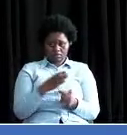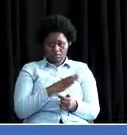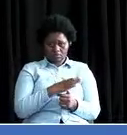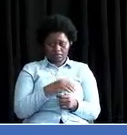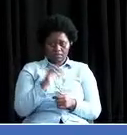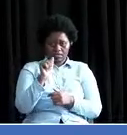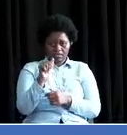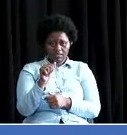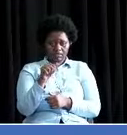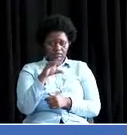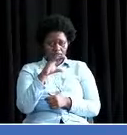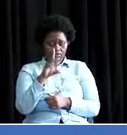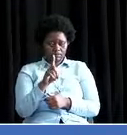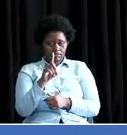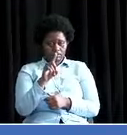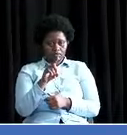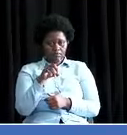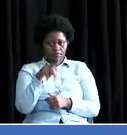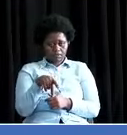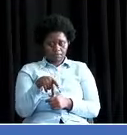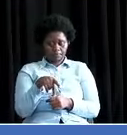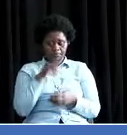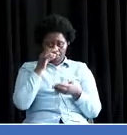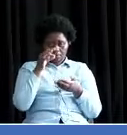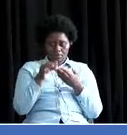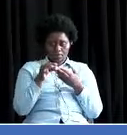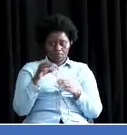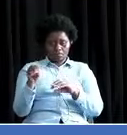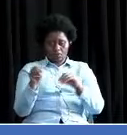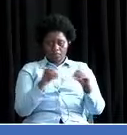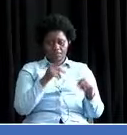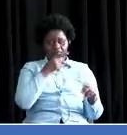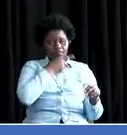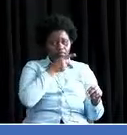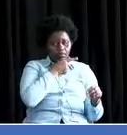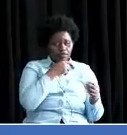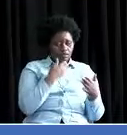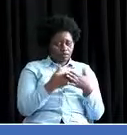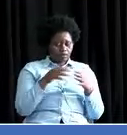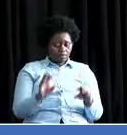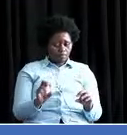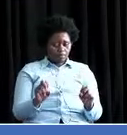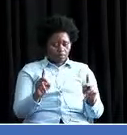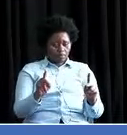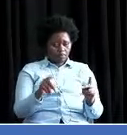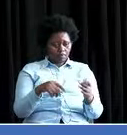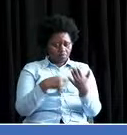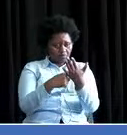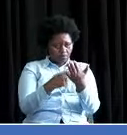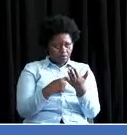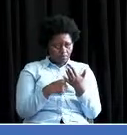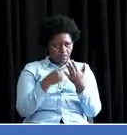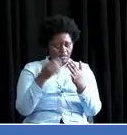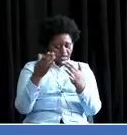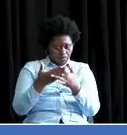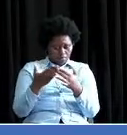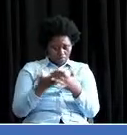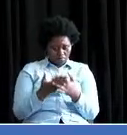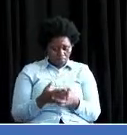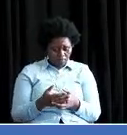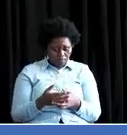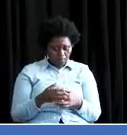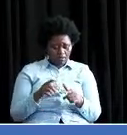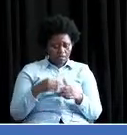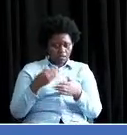so as the ACDP, we propose this report should we move to Friday so that we can have the opportunity to interrogate it and caucus it